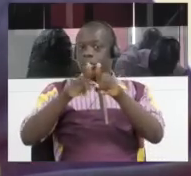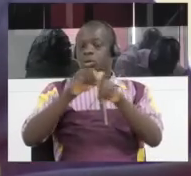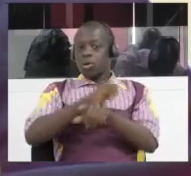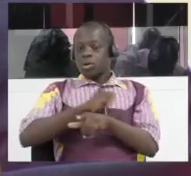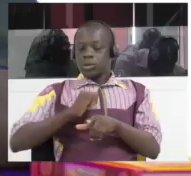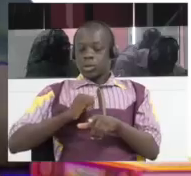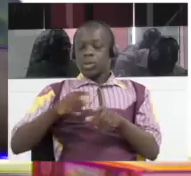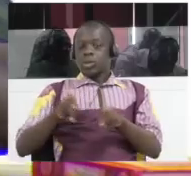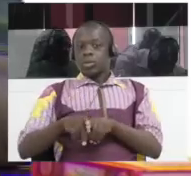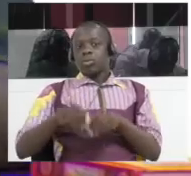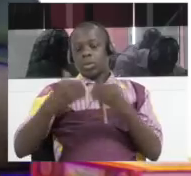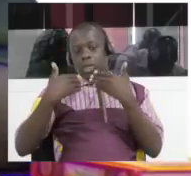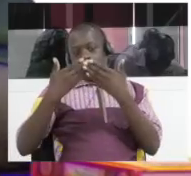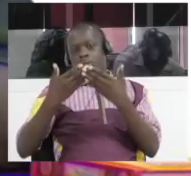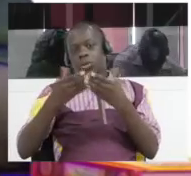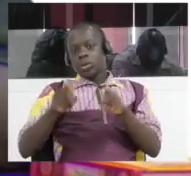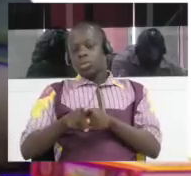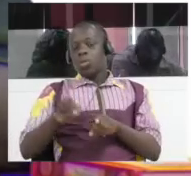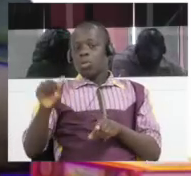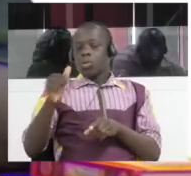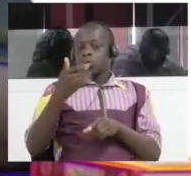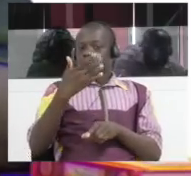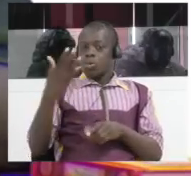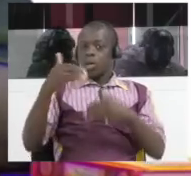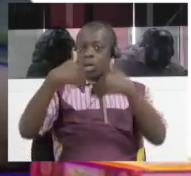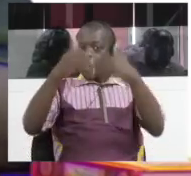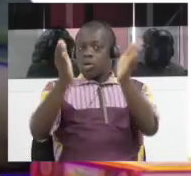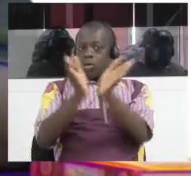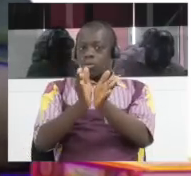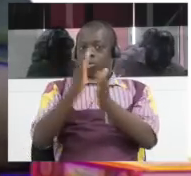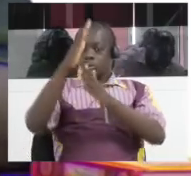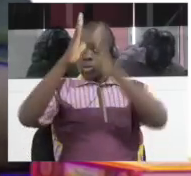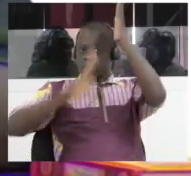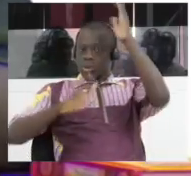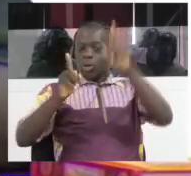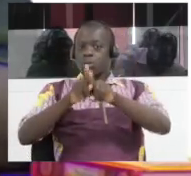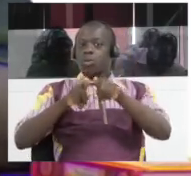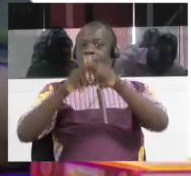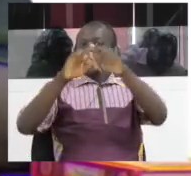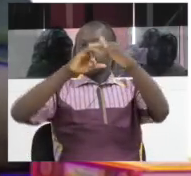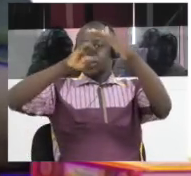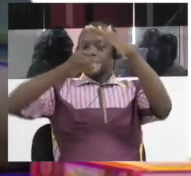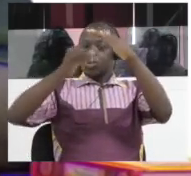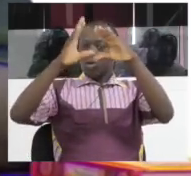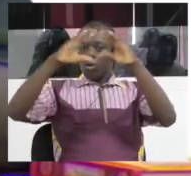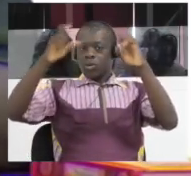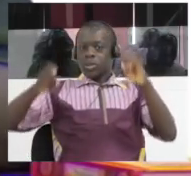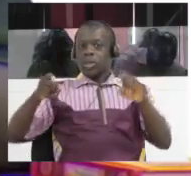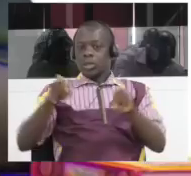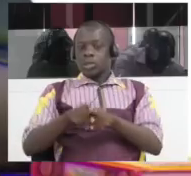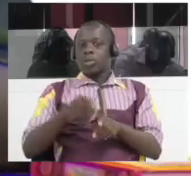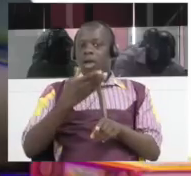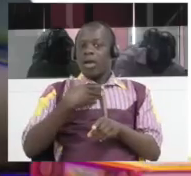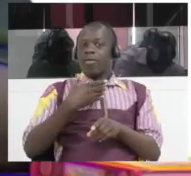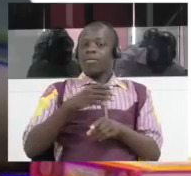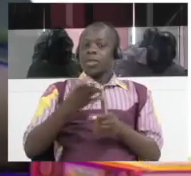us? Well, they told us that, you know, some elements of the soldiers with some junior officers at